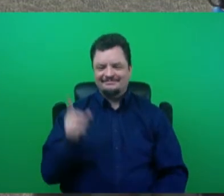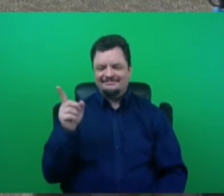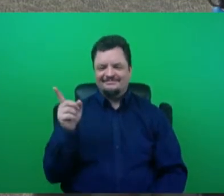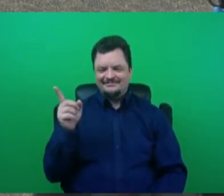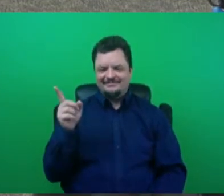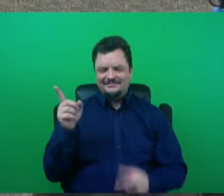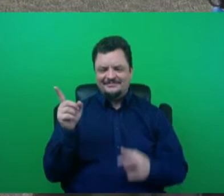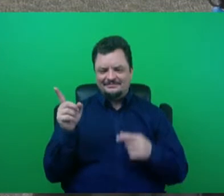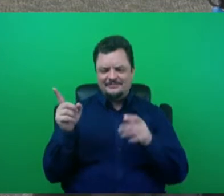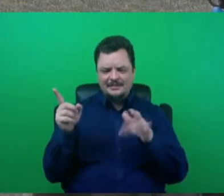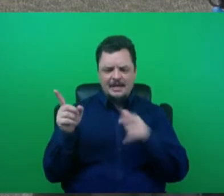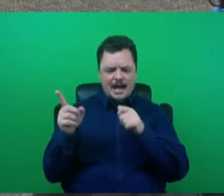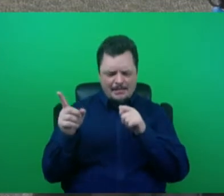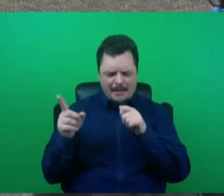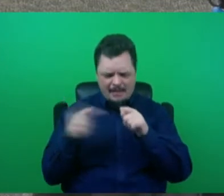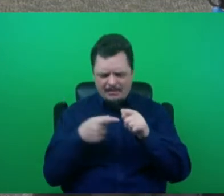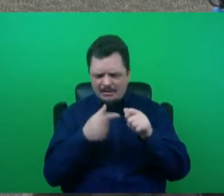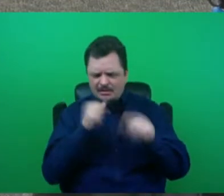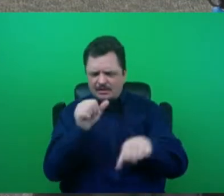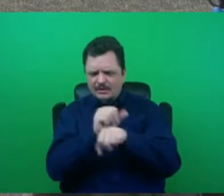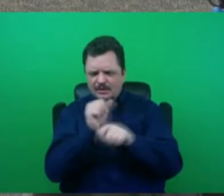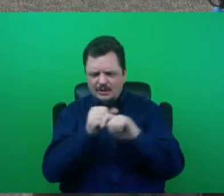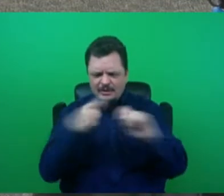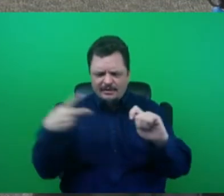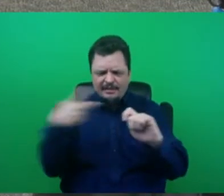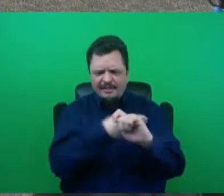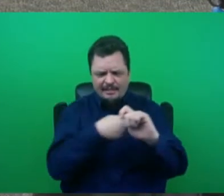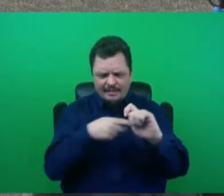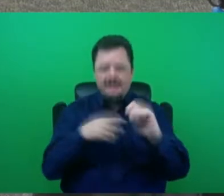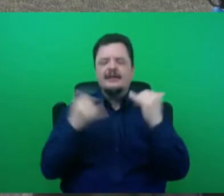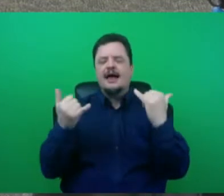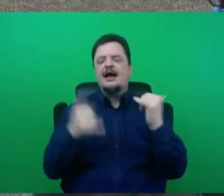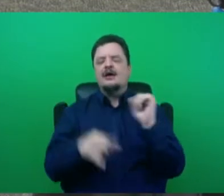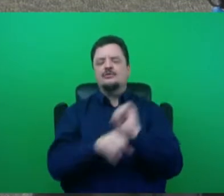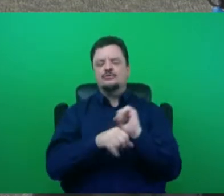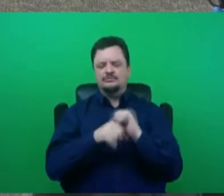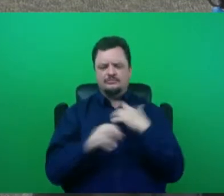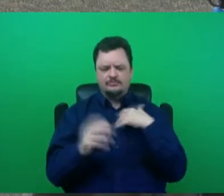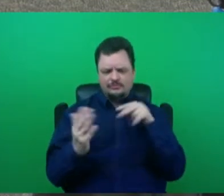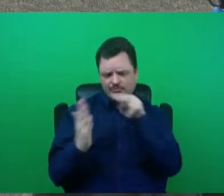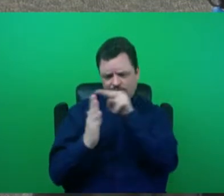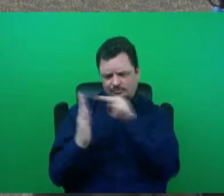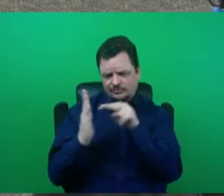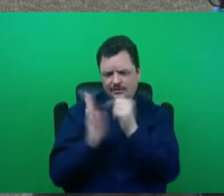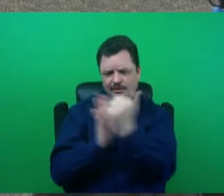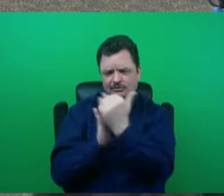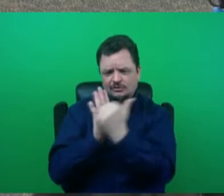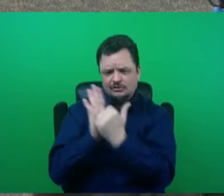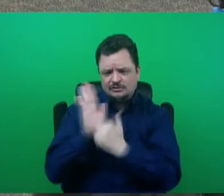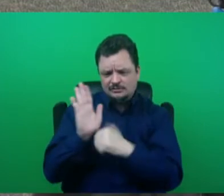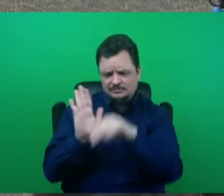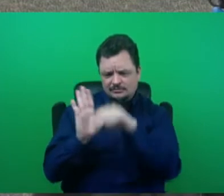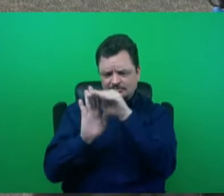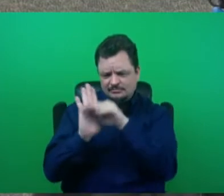I looked back at all the agendas, and you listed most of the things that, you know, I just was looking back and reflecting.